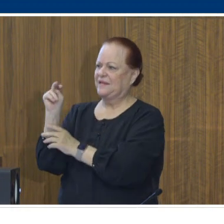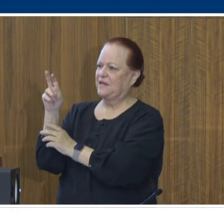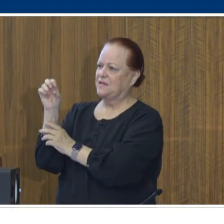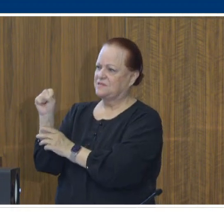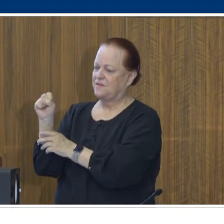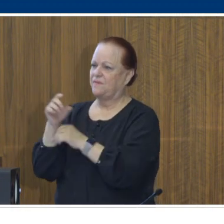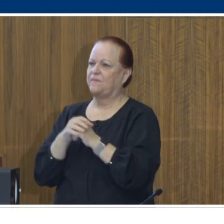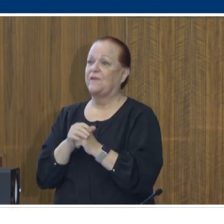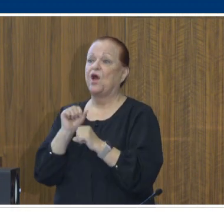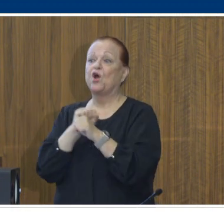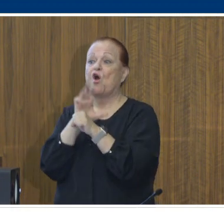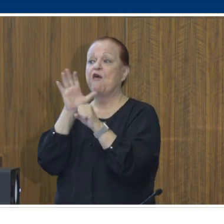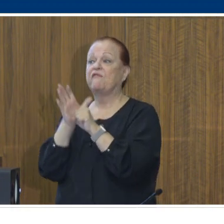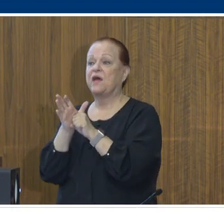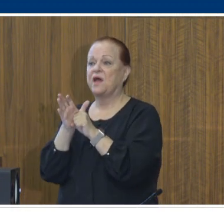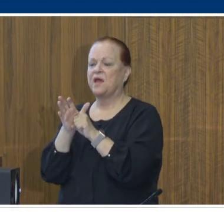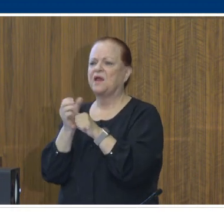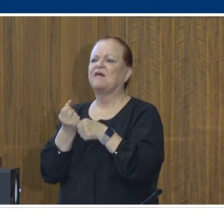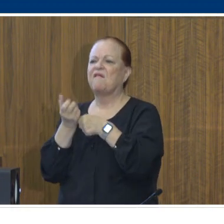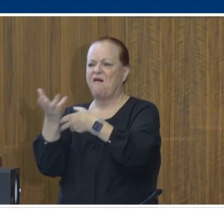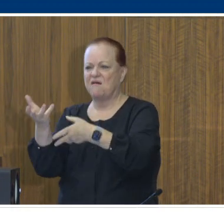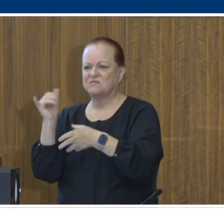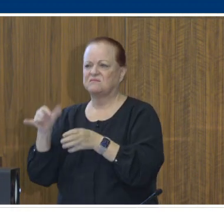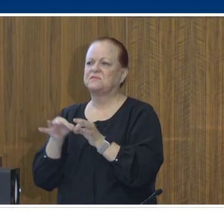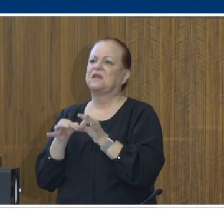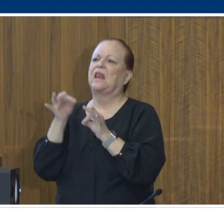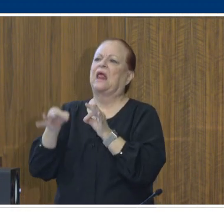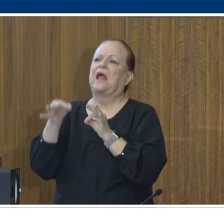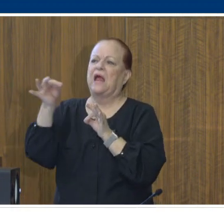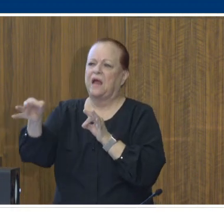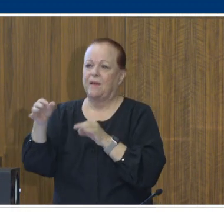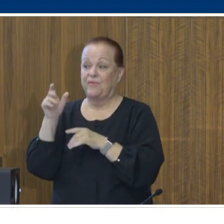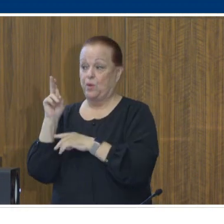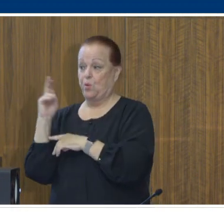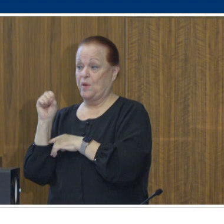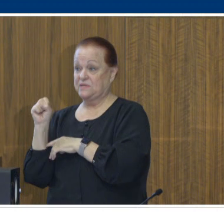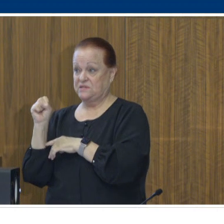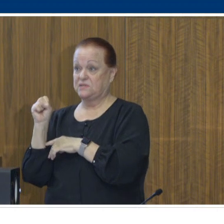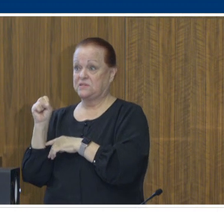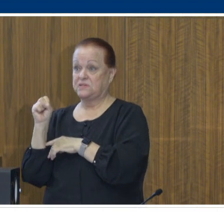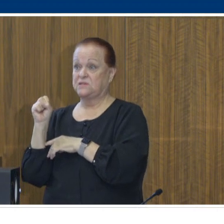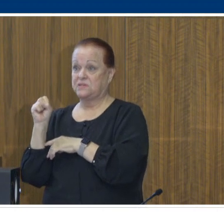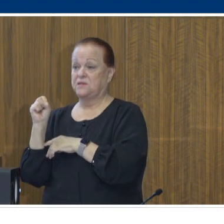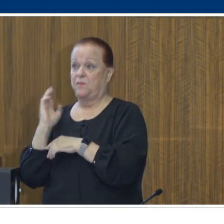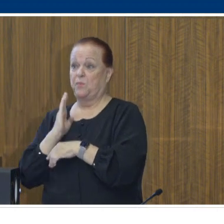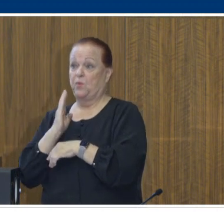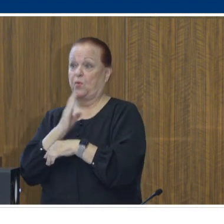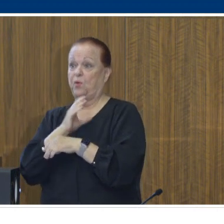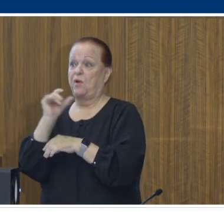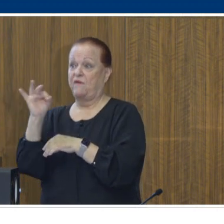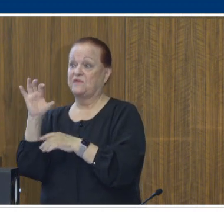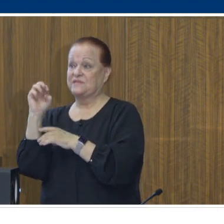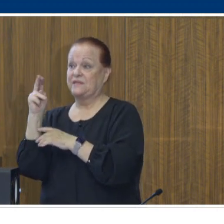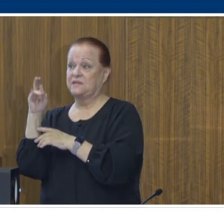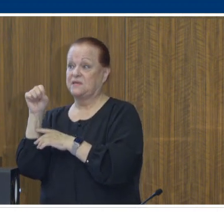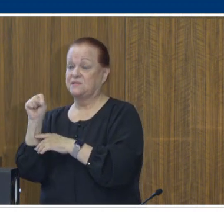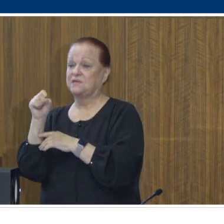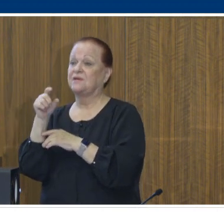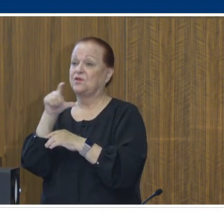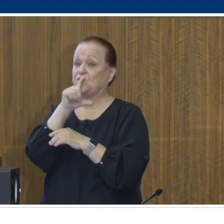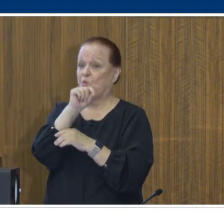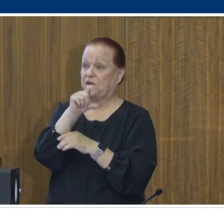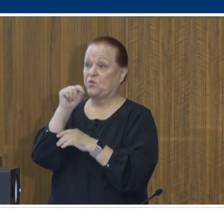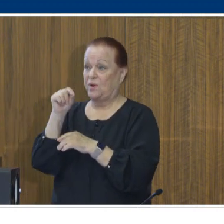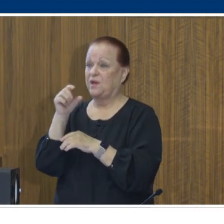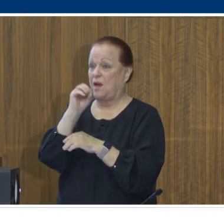pandemic created delays and extended the data collection by the U.S. Census Bureau to October of 2020. This was 4